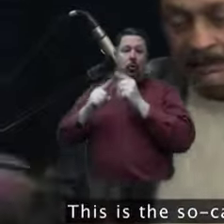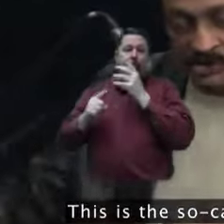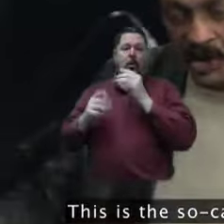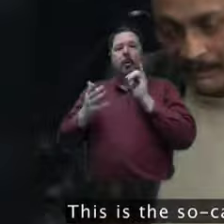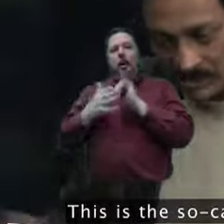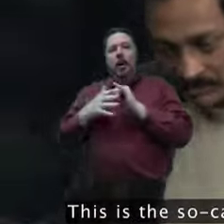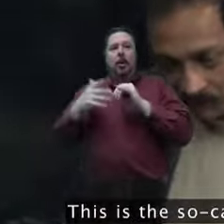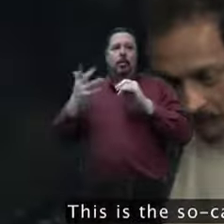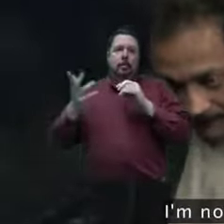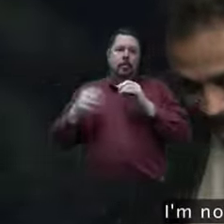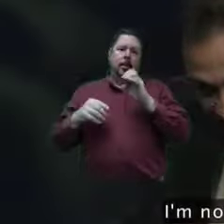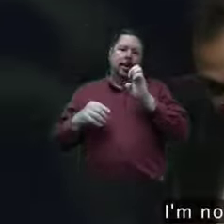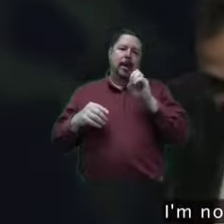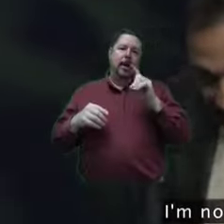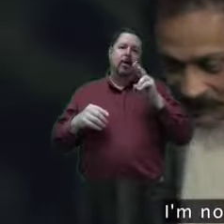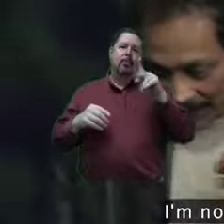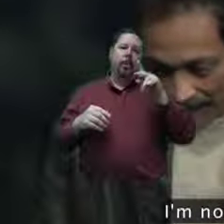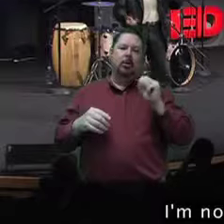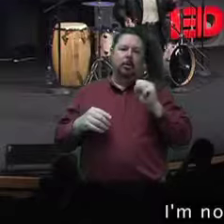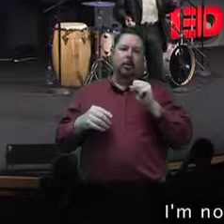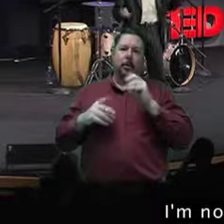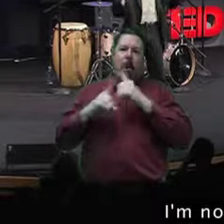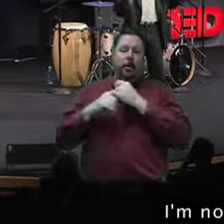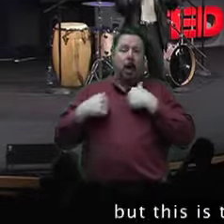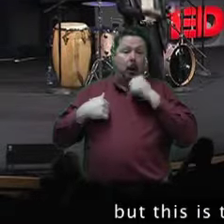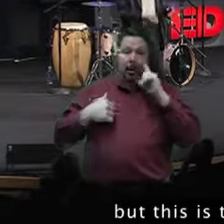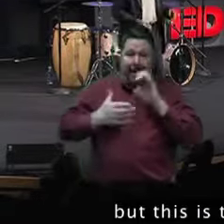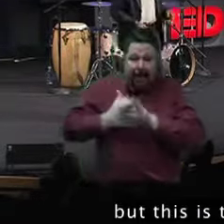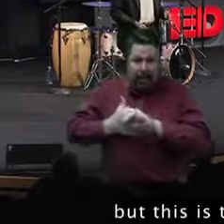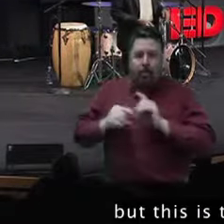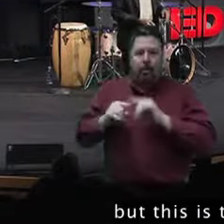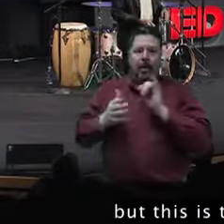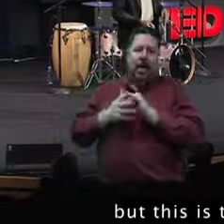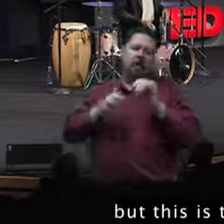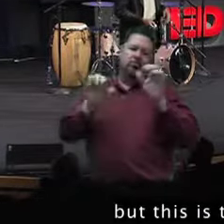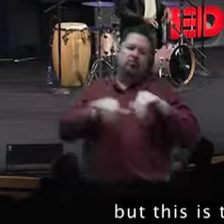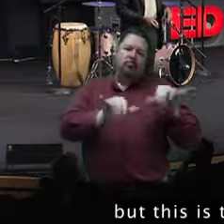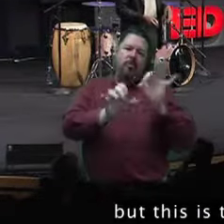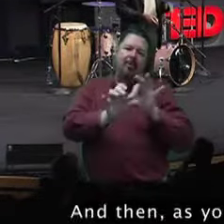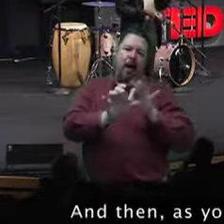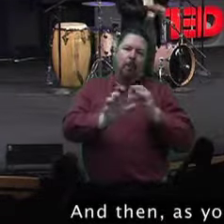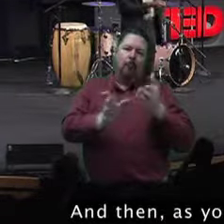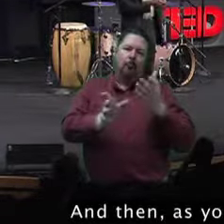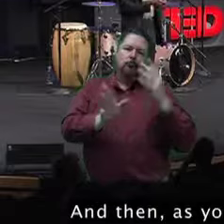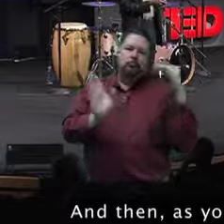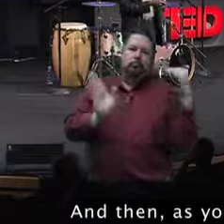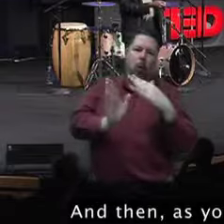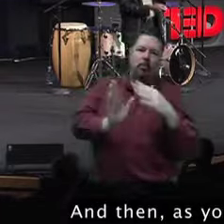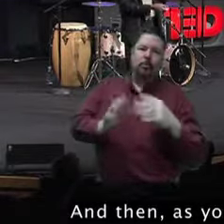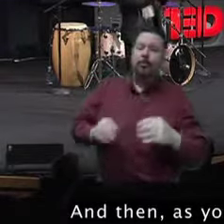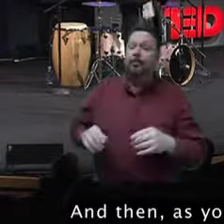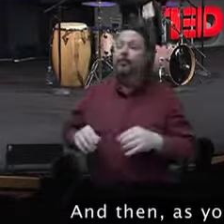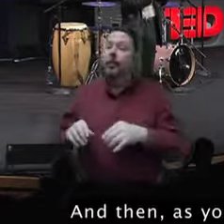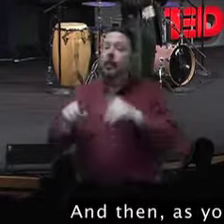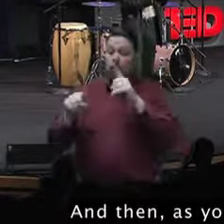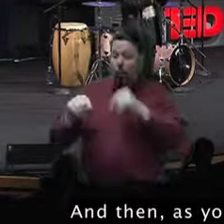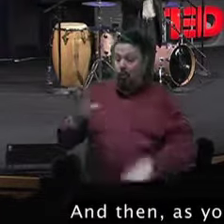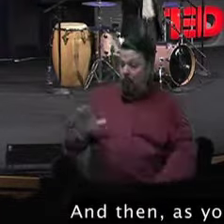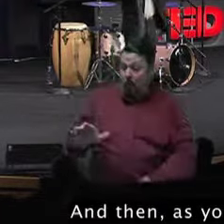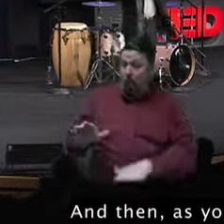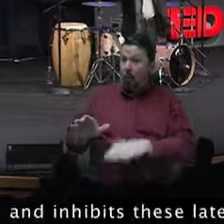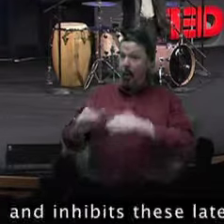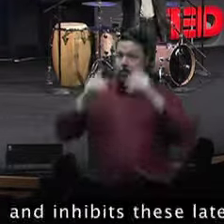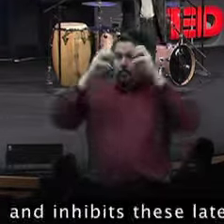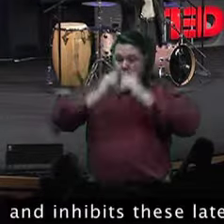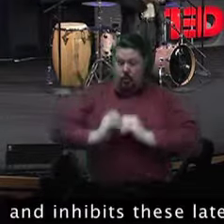the so-called Oedipus complex of Freud. I'm not saying I believe this, but this is the standard Freudian view. And then as you grow up,